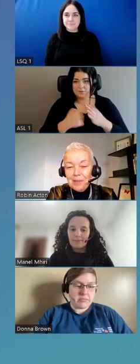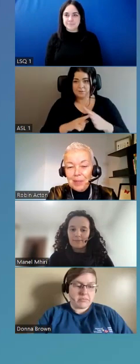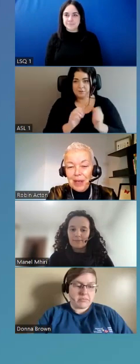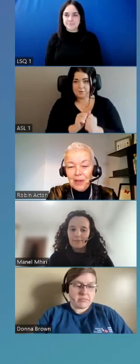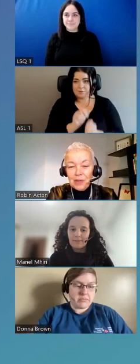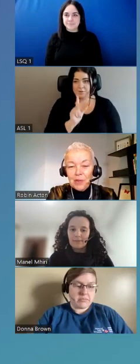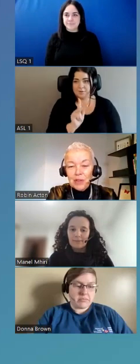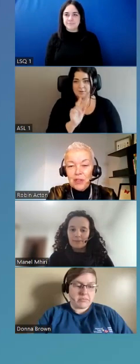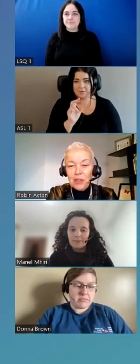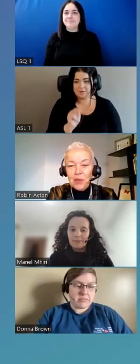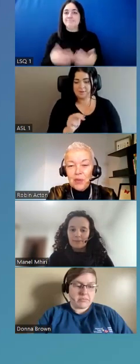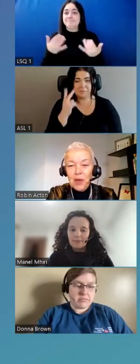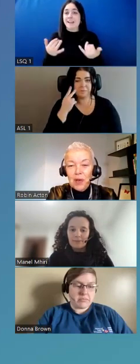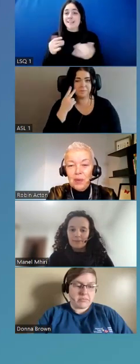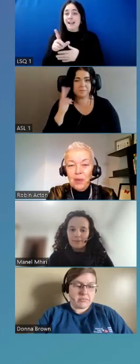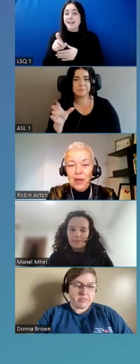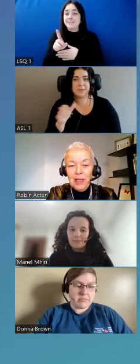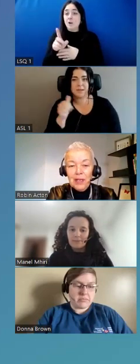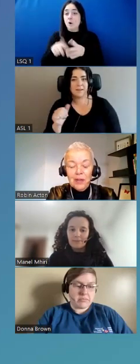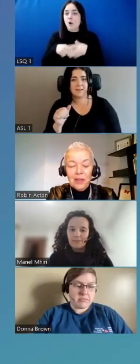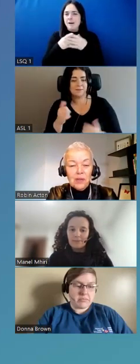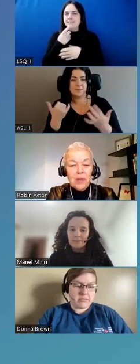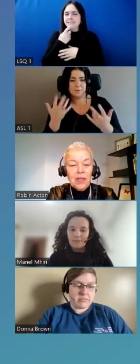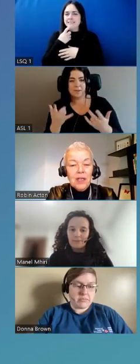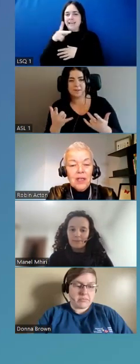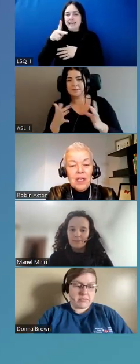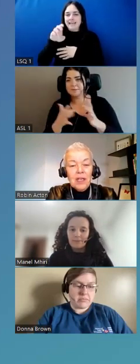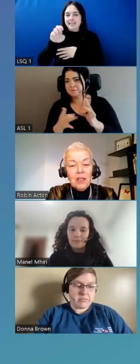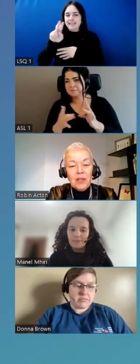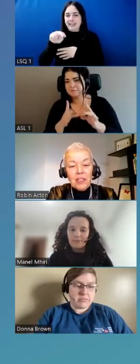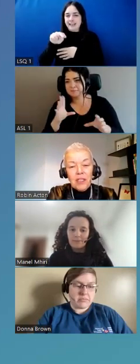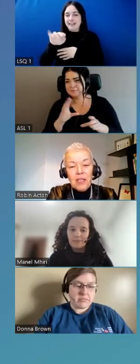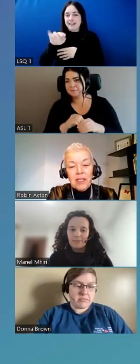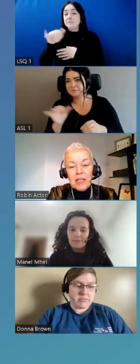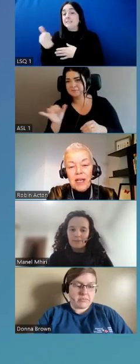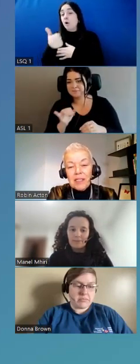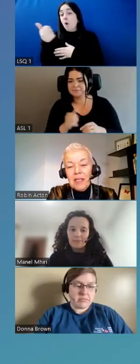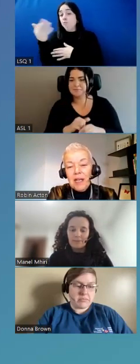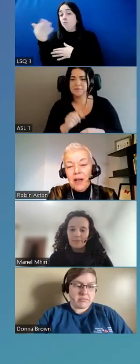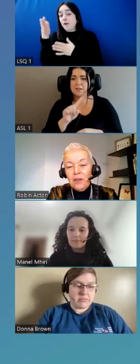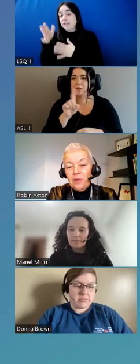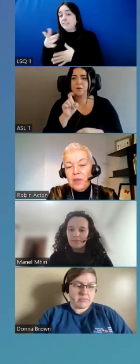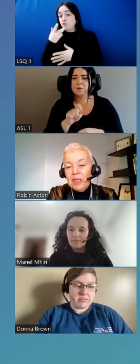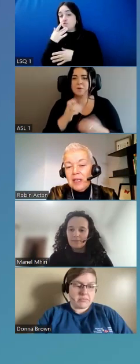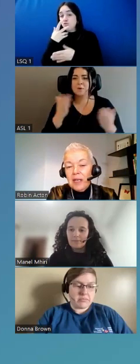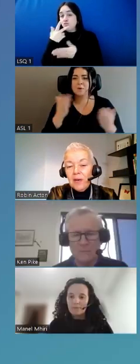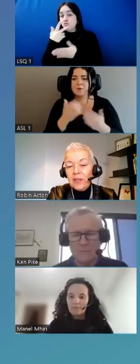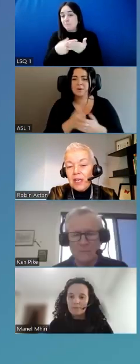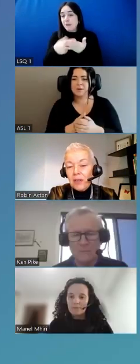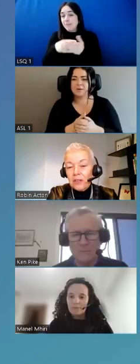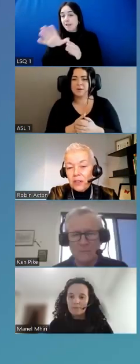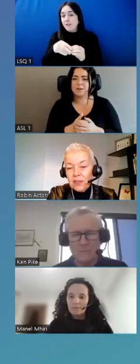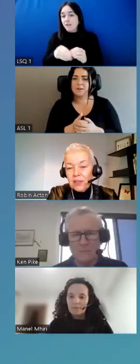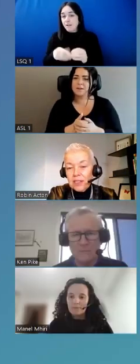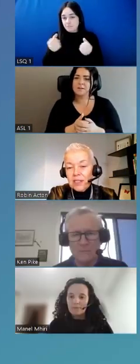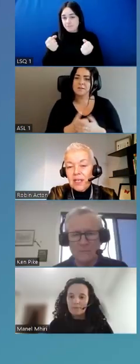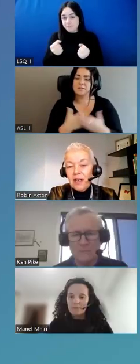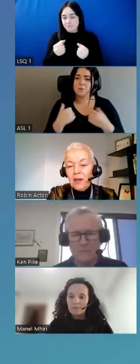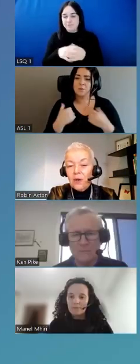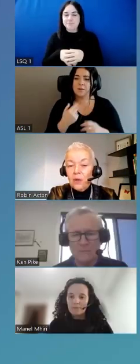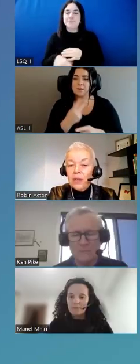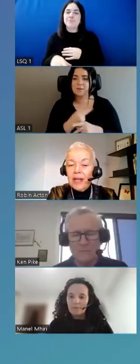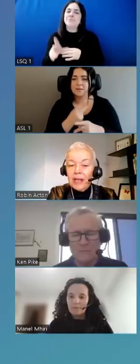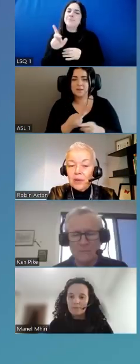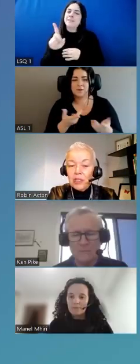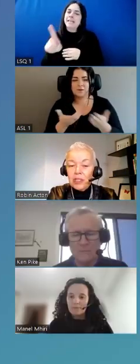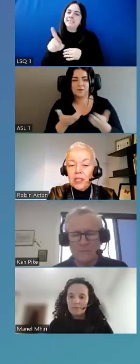see maybe others want to wade in on this one. The question is asking, how do we get healthcare services in